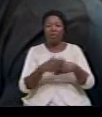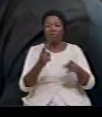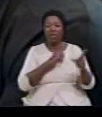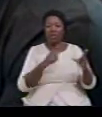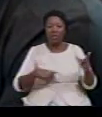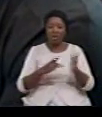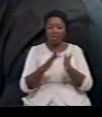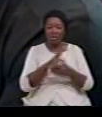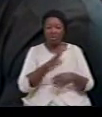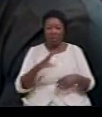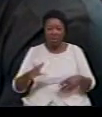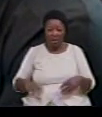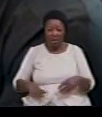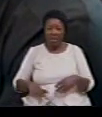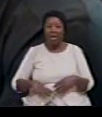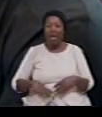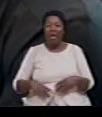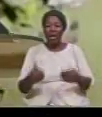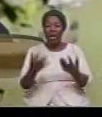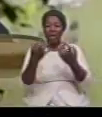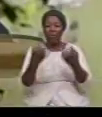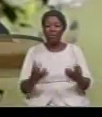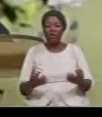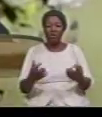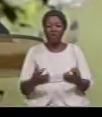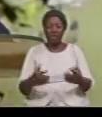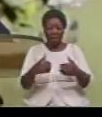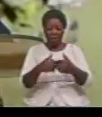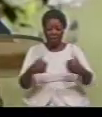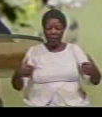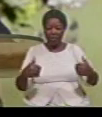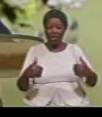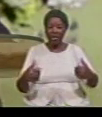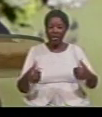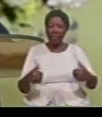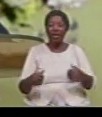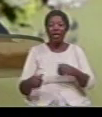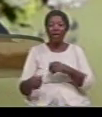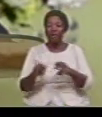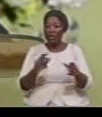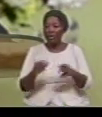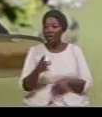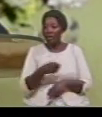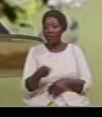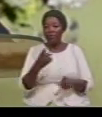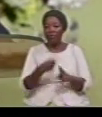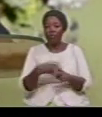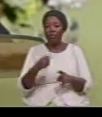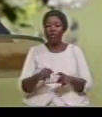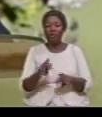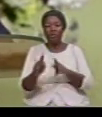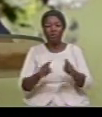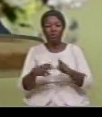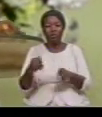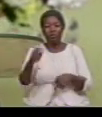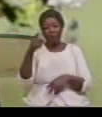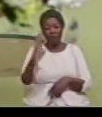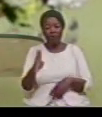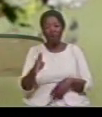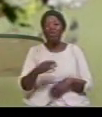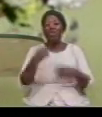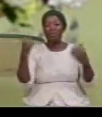his victim from the congregation of Israel. Sin also separates man from God, both now and